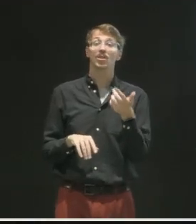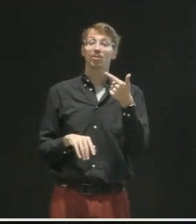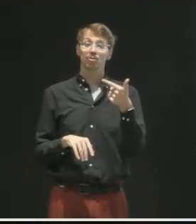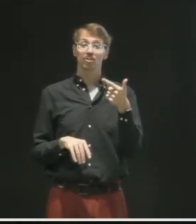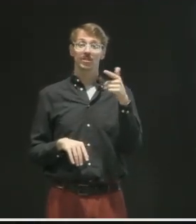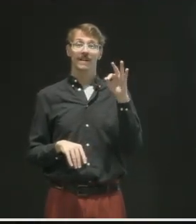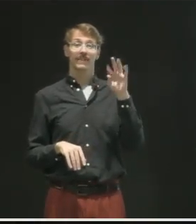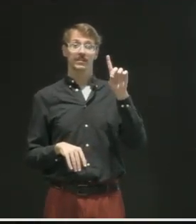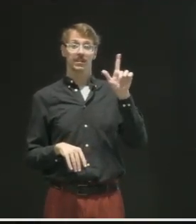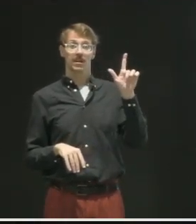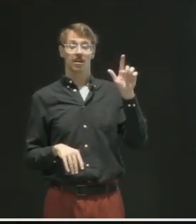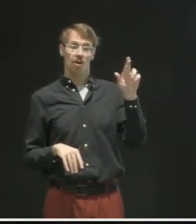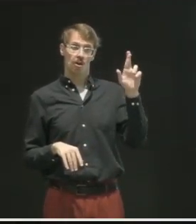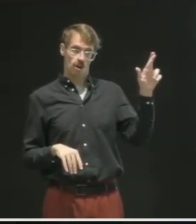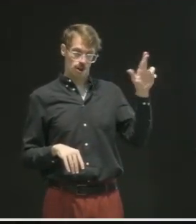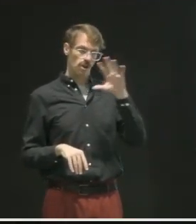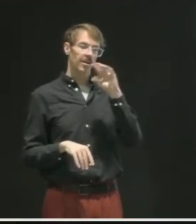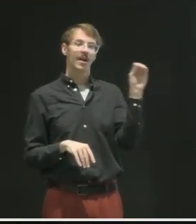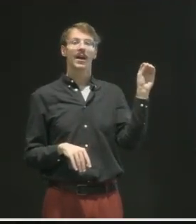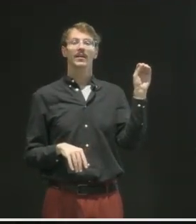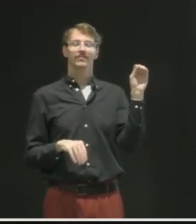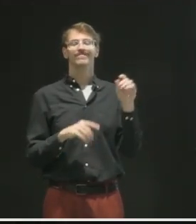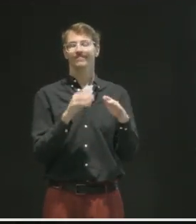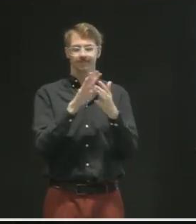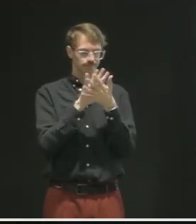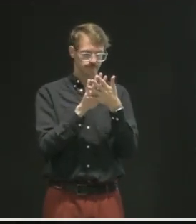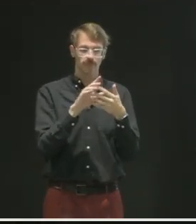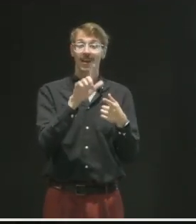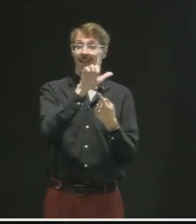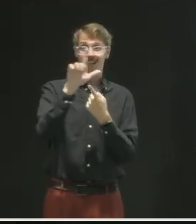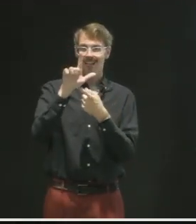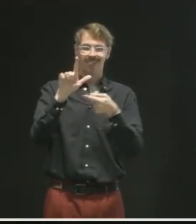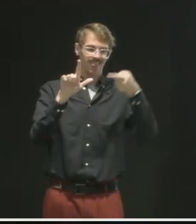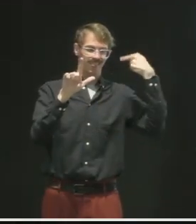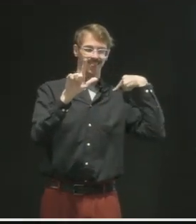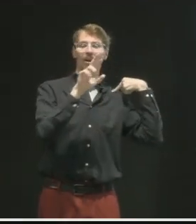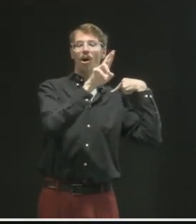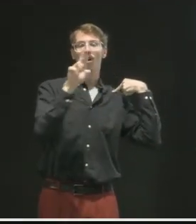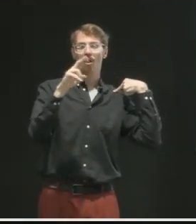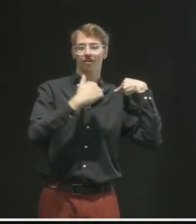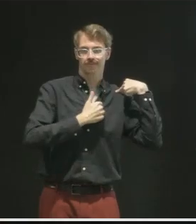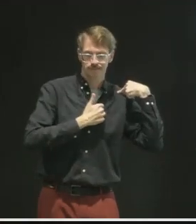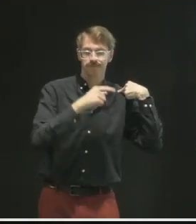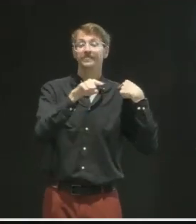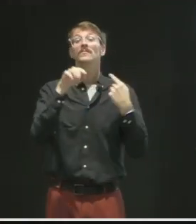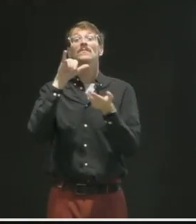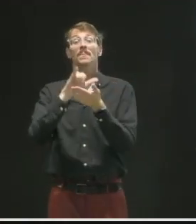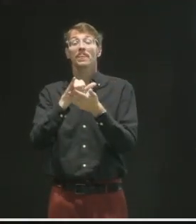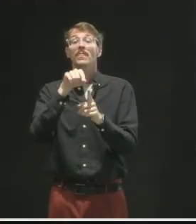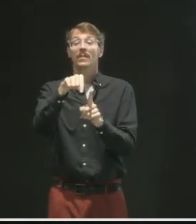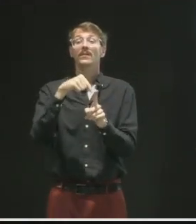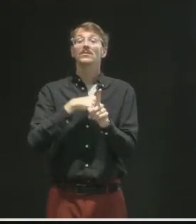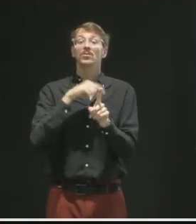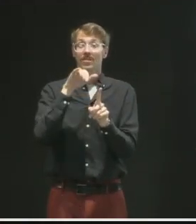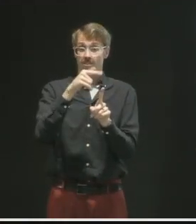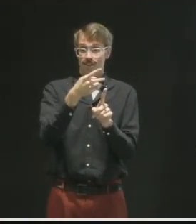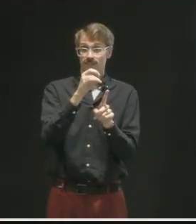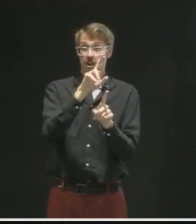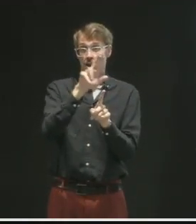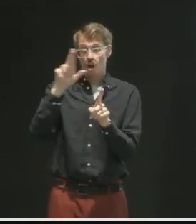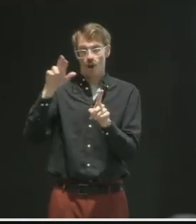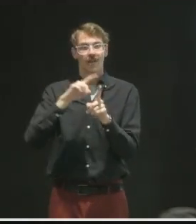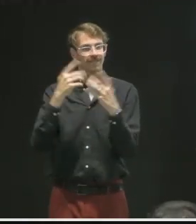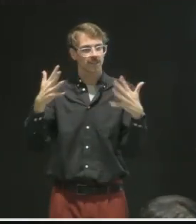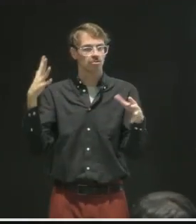GFDLL and World Bank has specific materials on GBV in the disaster risk reduction